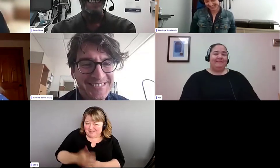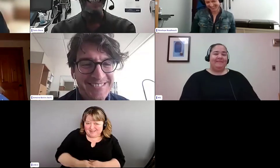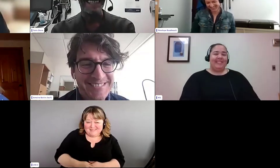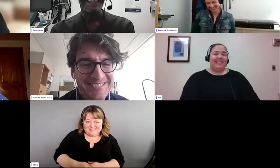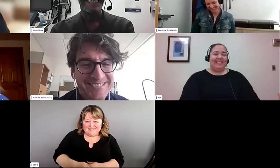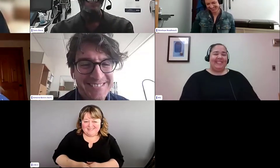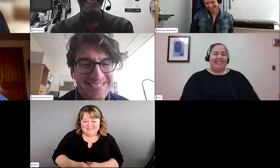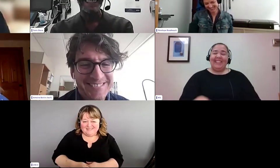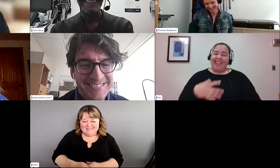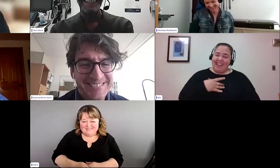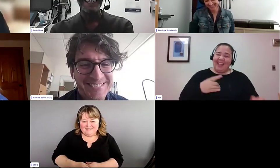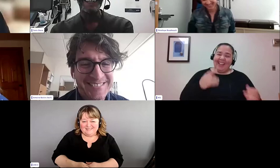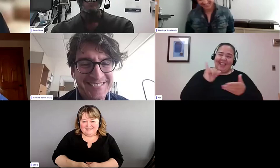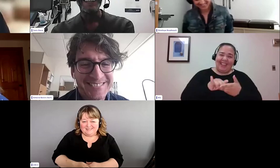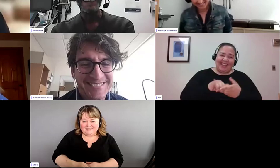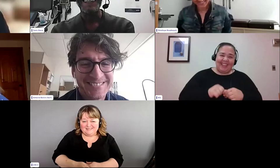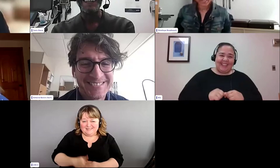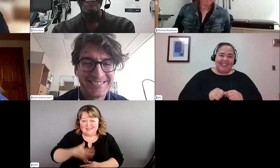I like that.